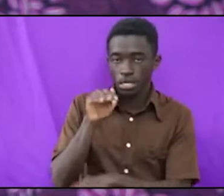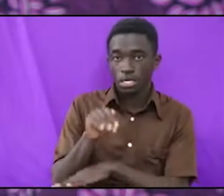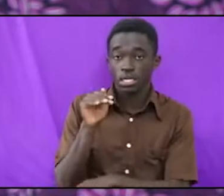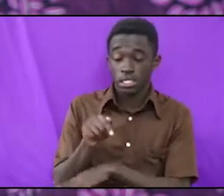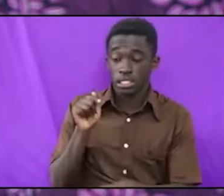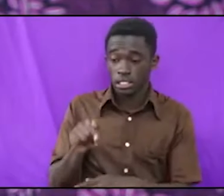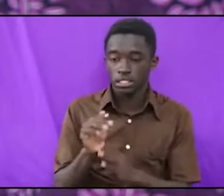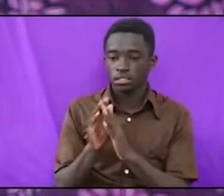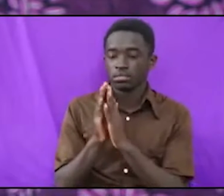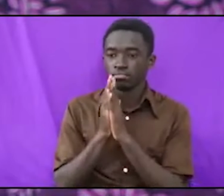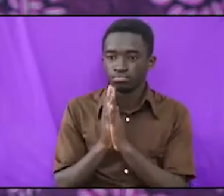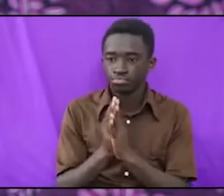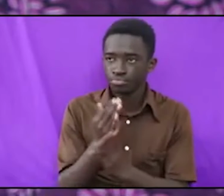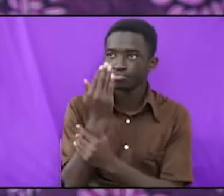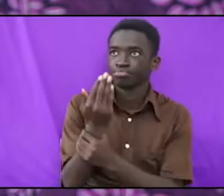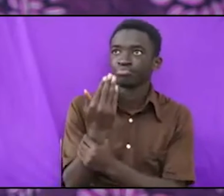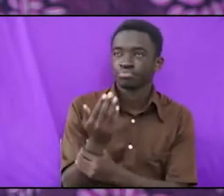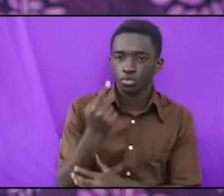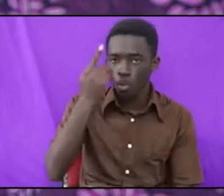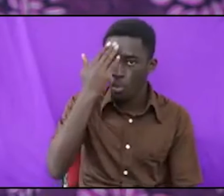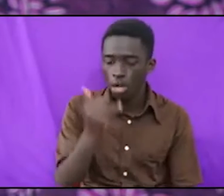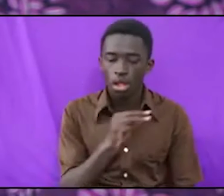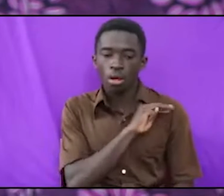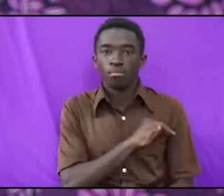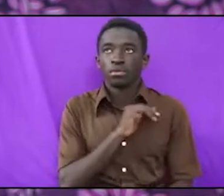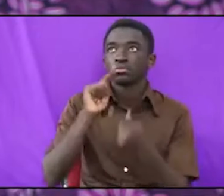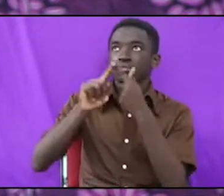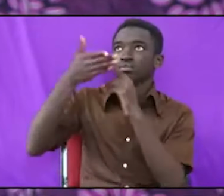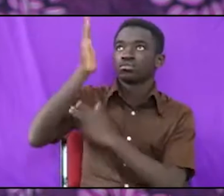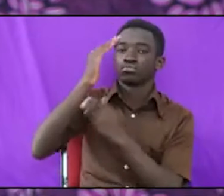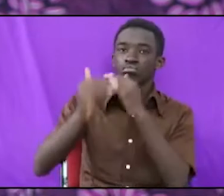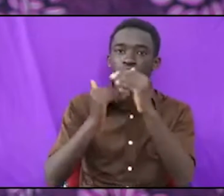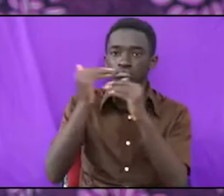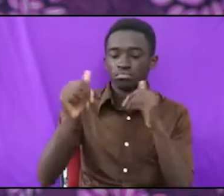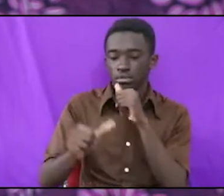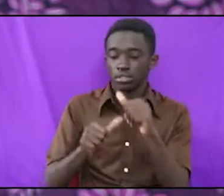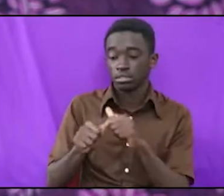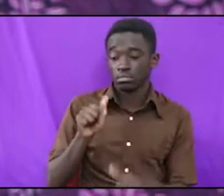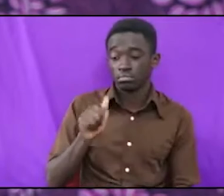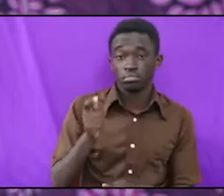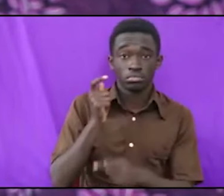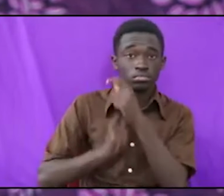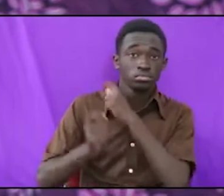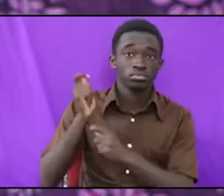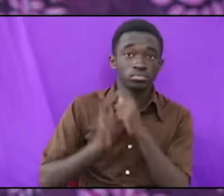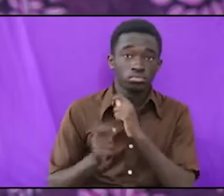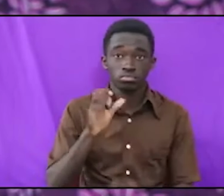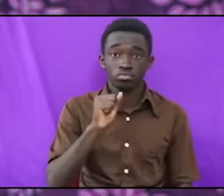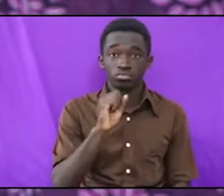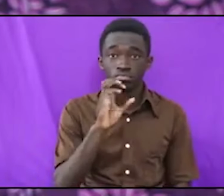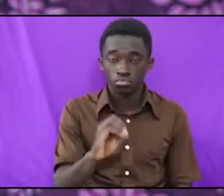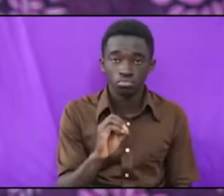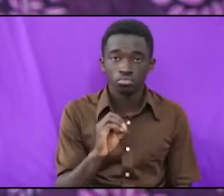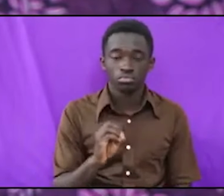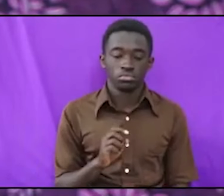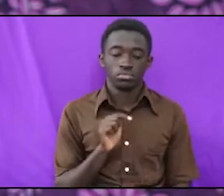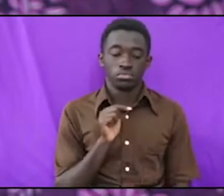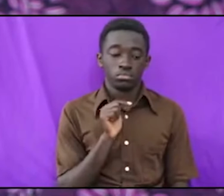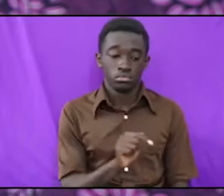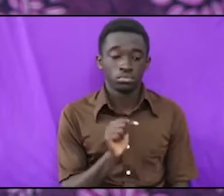for mercy from the God of heaven concerning this mystery, so that he and his